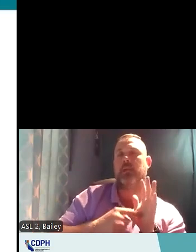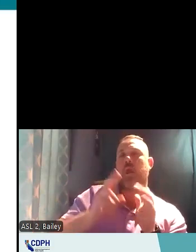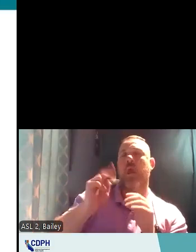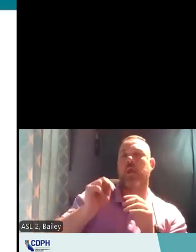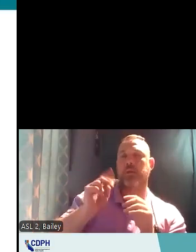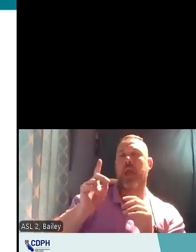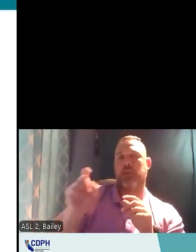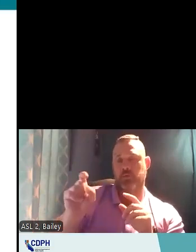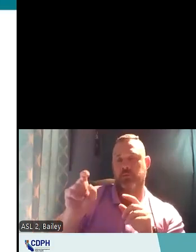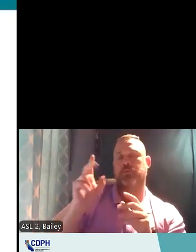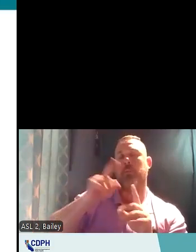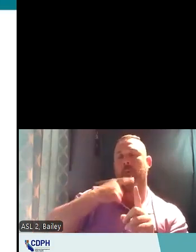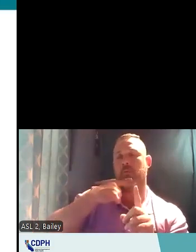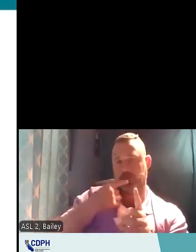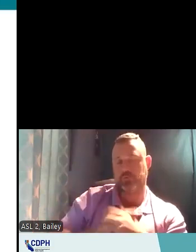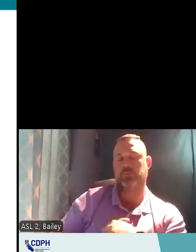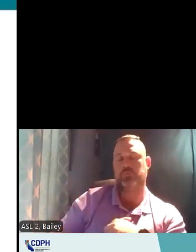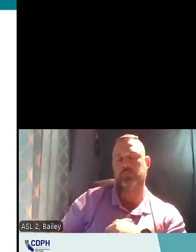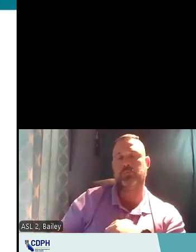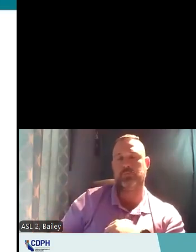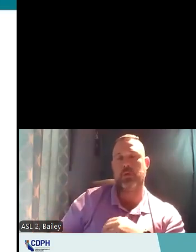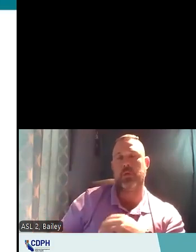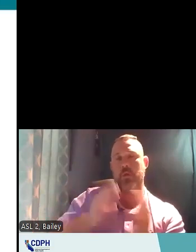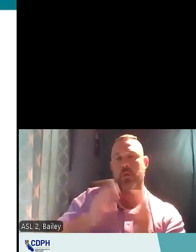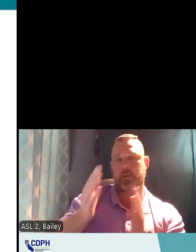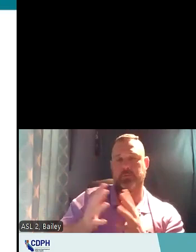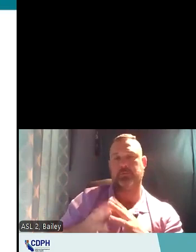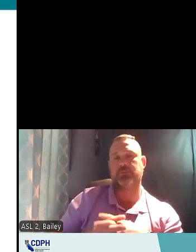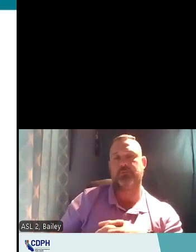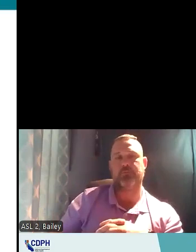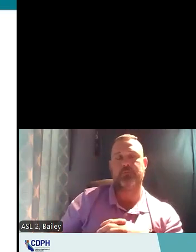underdiagnosed populations. Next slide, please.